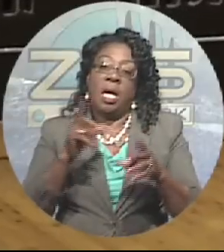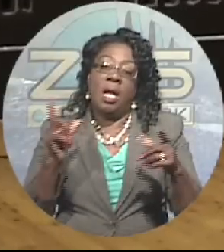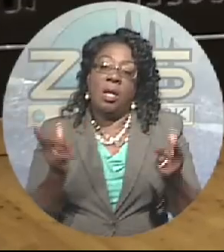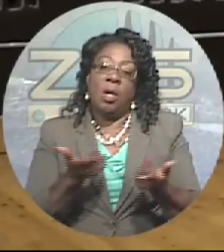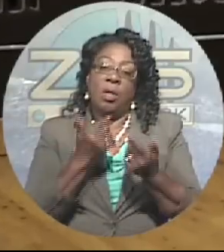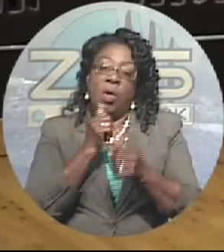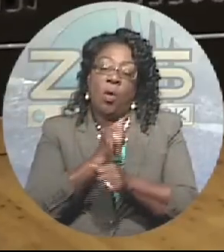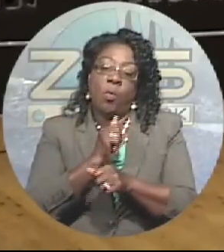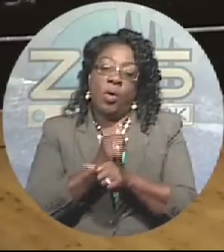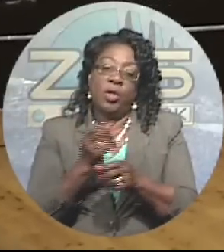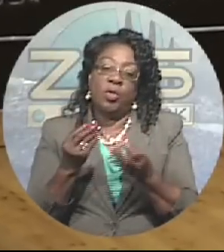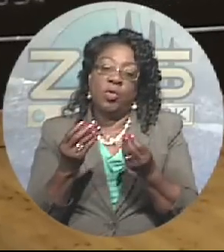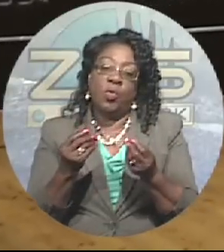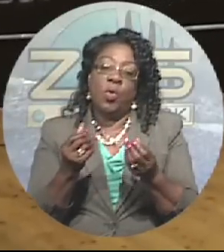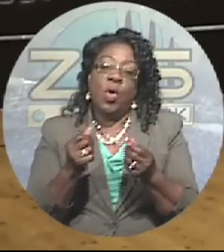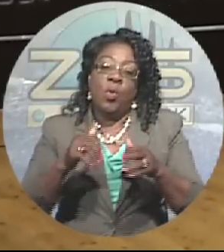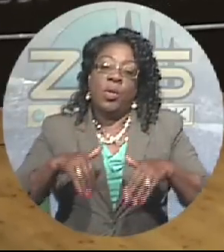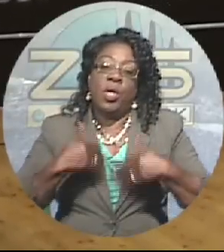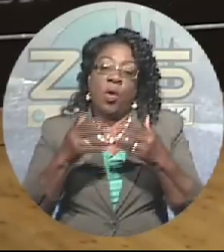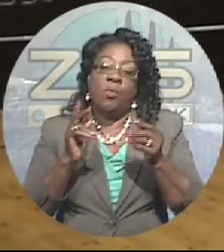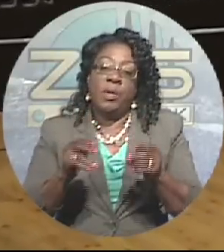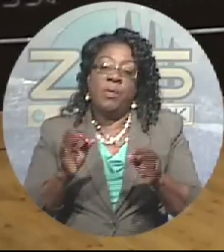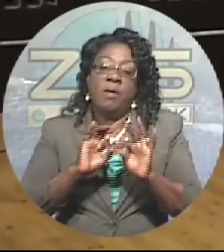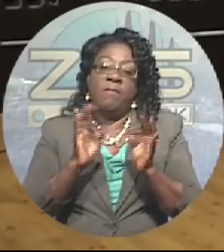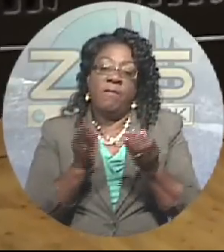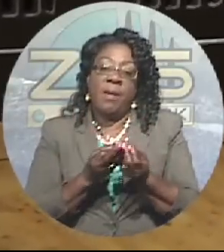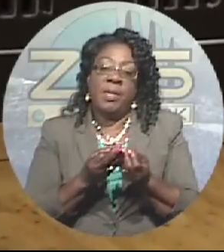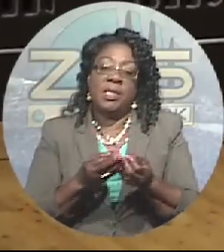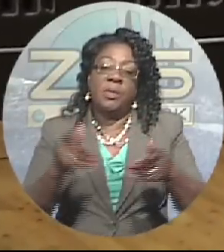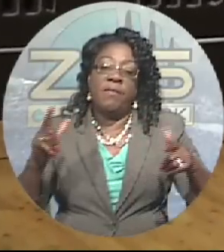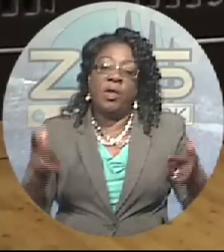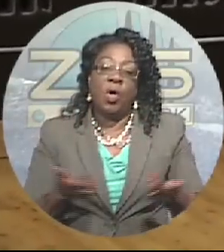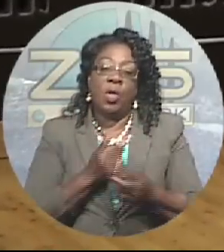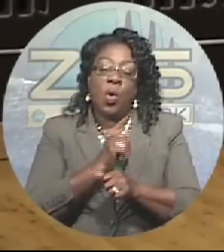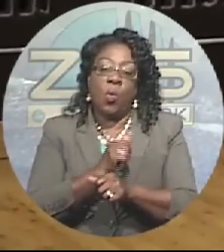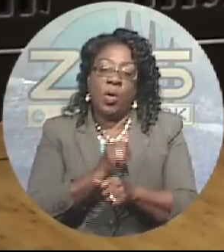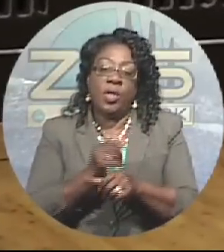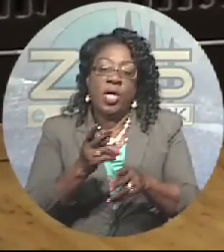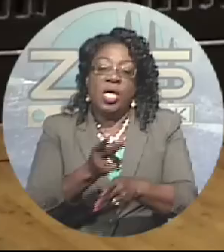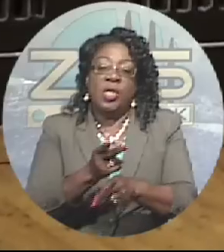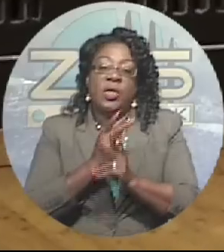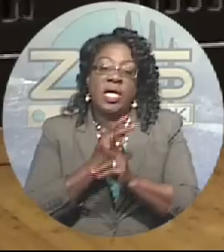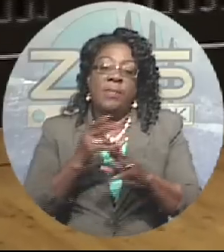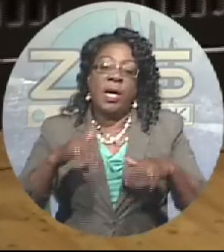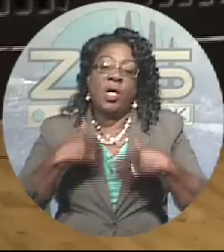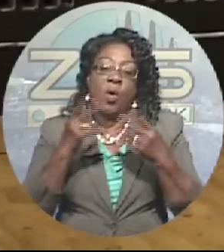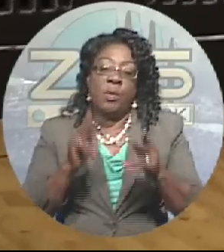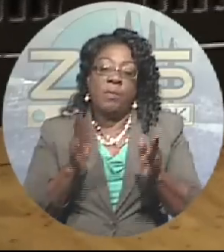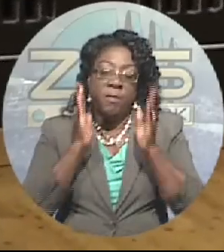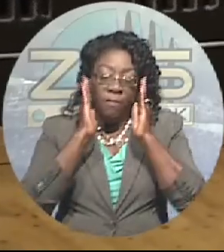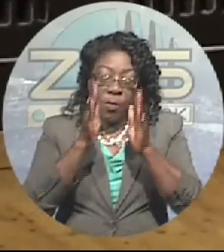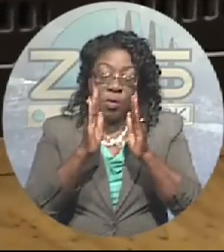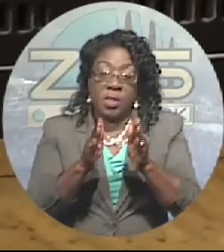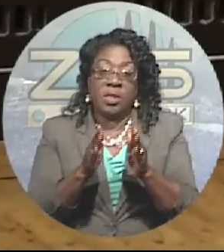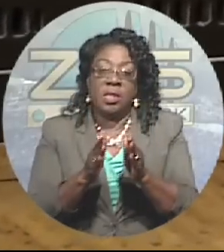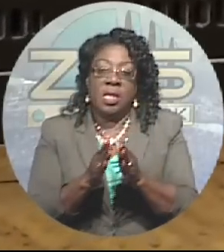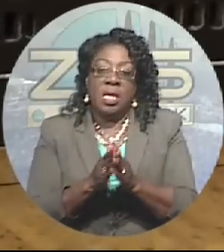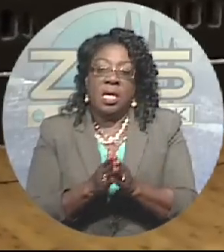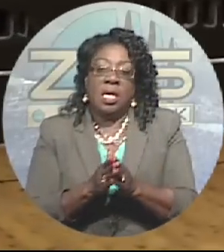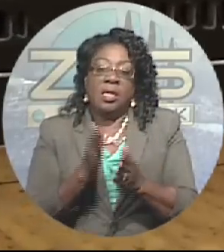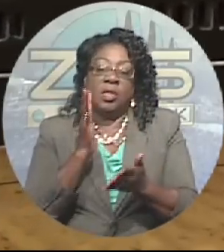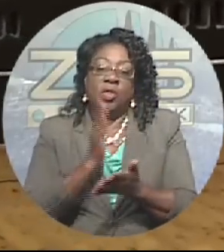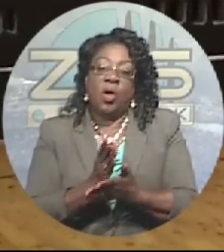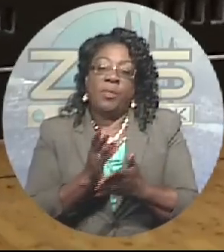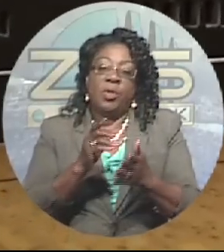this country with young people. Families, we've got a lot of work to do to try to keep our young people focused, try to curb the scourge